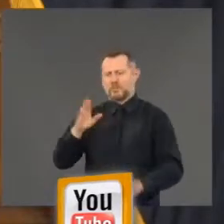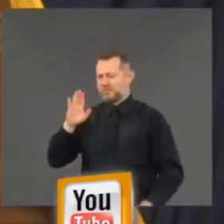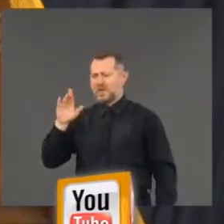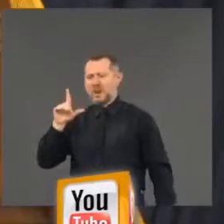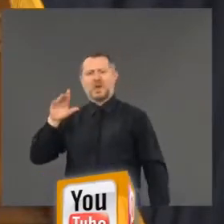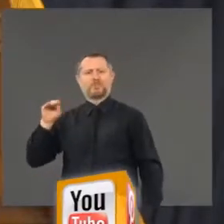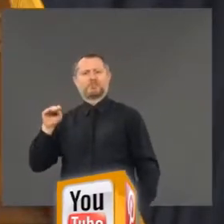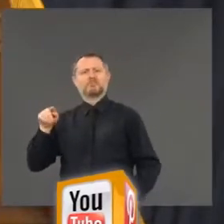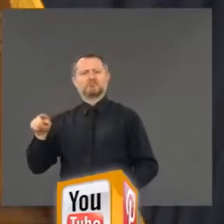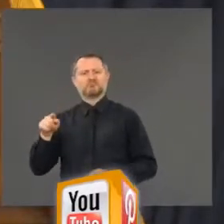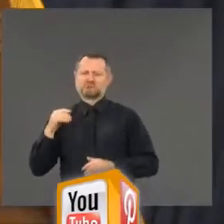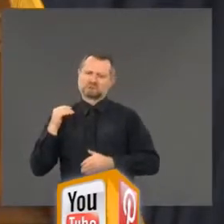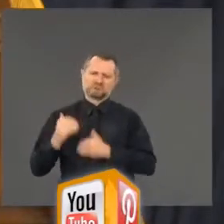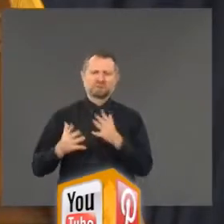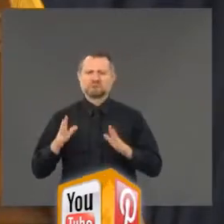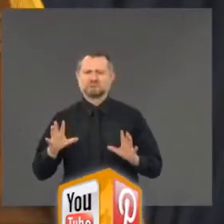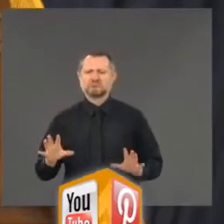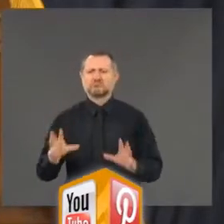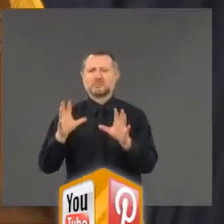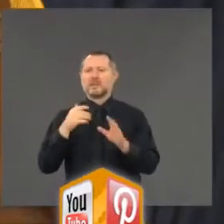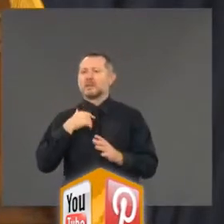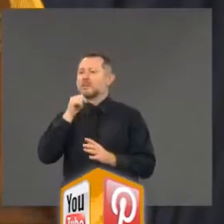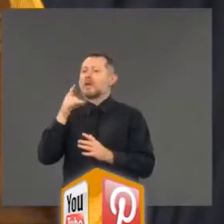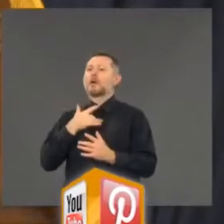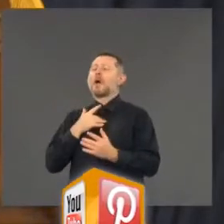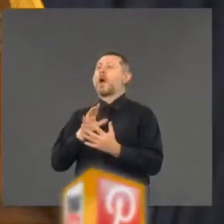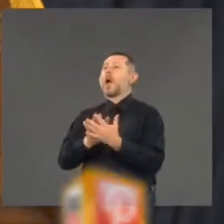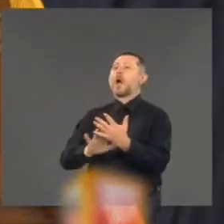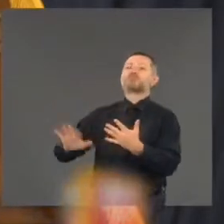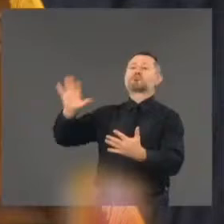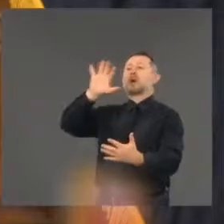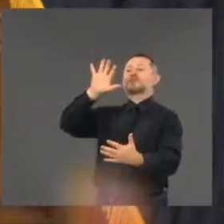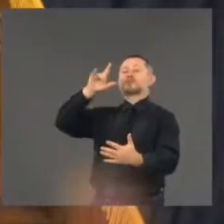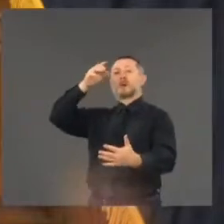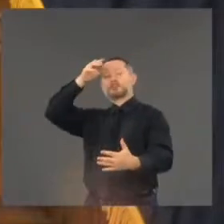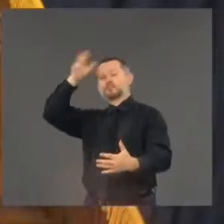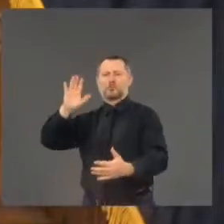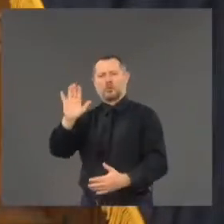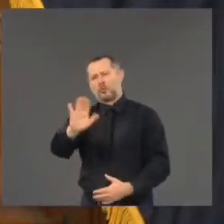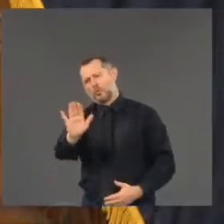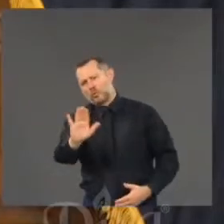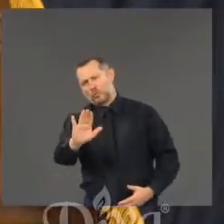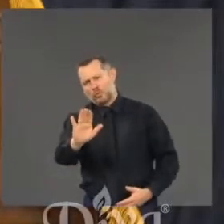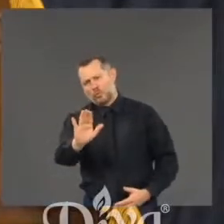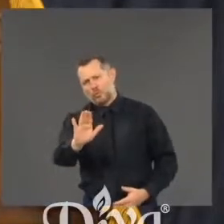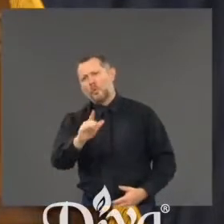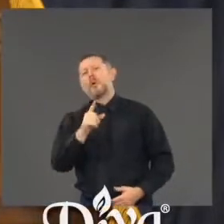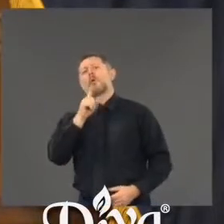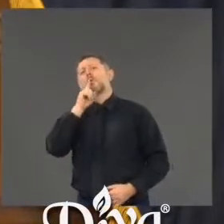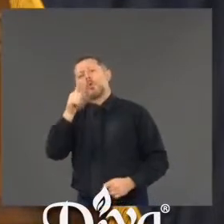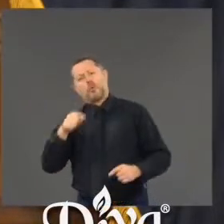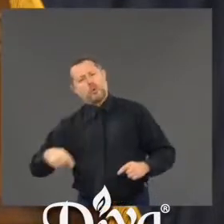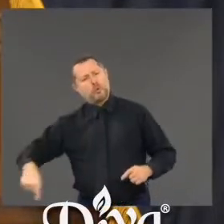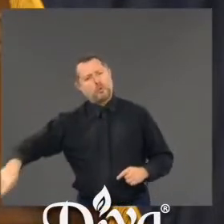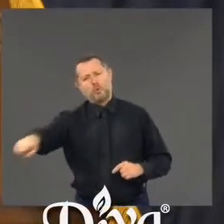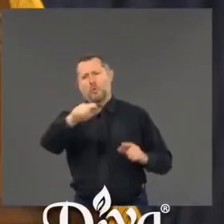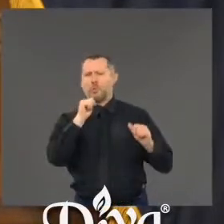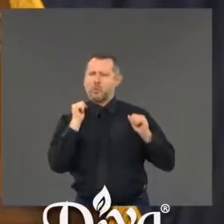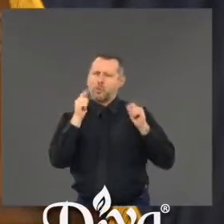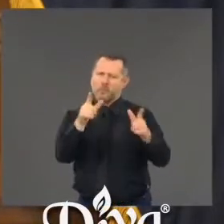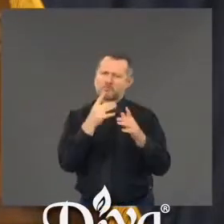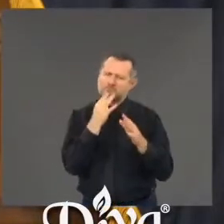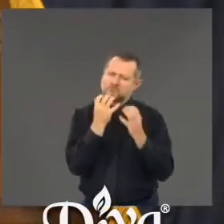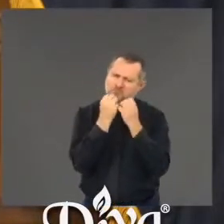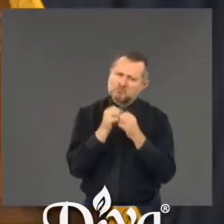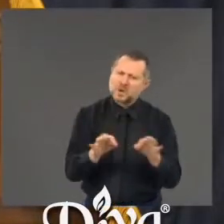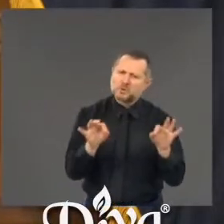It's not just an abstract concept. As an abstract concept, all lives matter. But that's not what it's saying. It's saying,